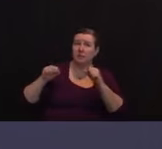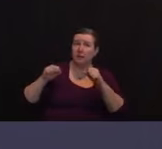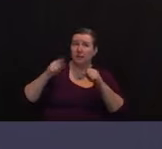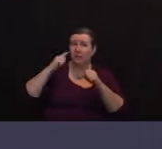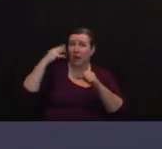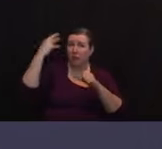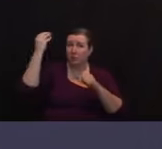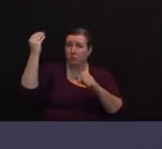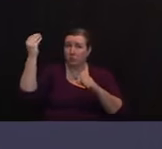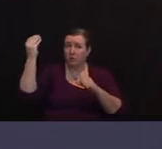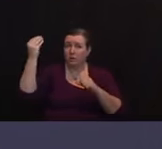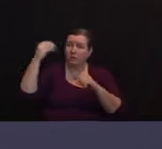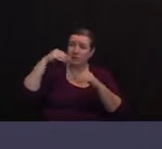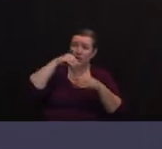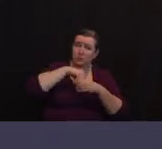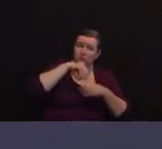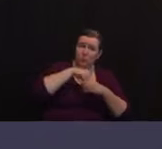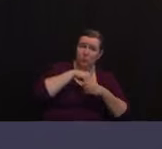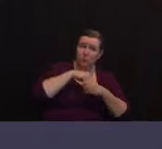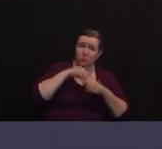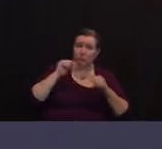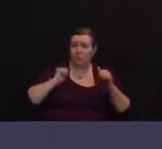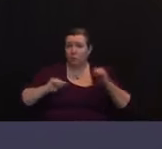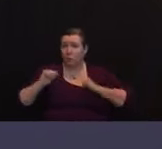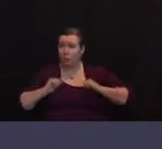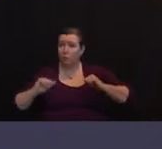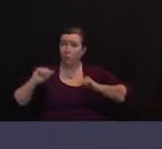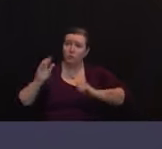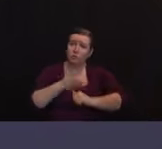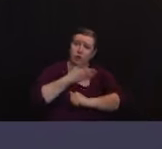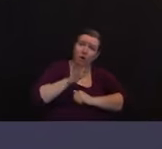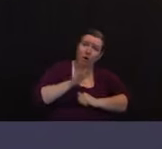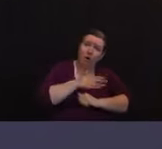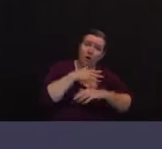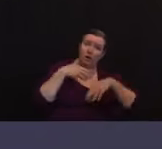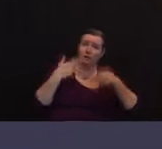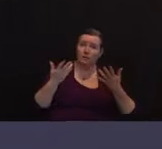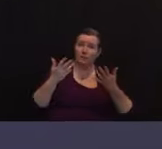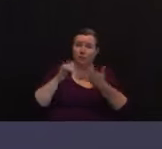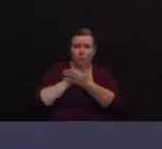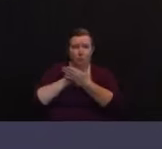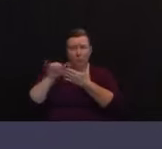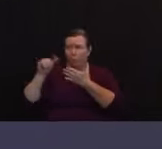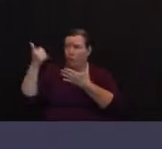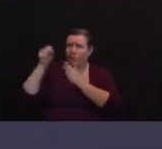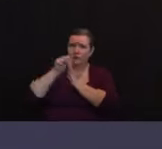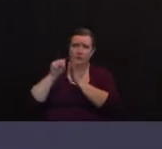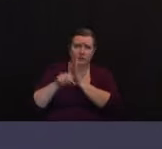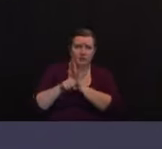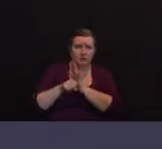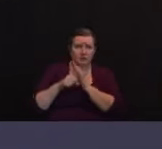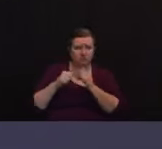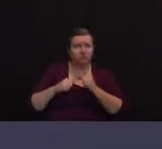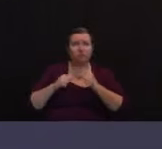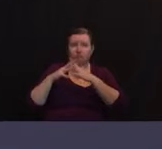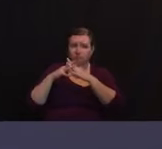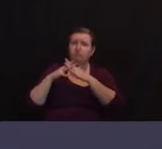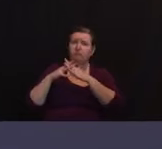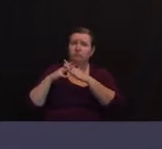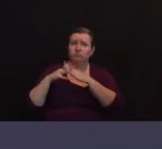sporting events, etc.? New York and other states have already launched pilot programs for this kind of thing. How do you feel about